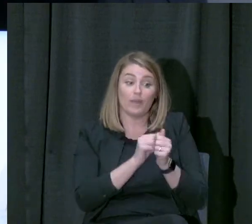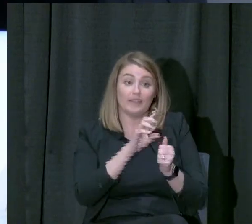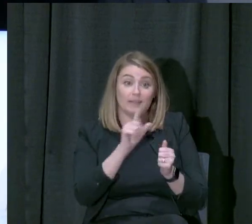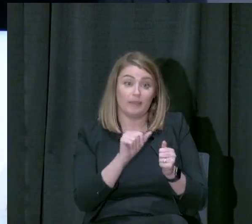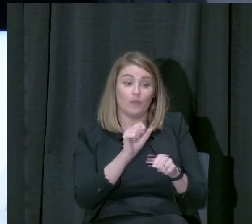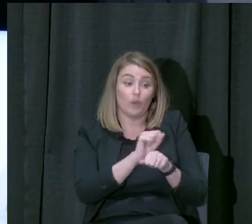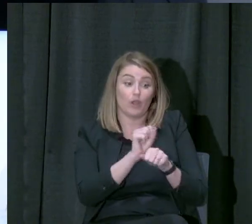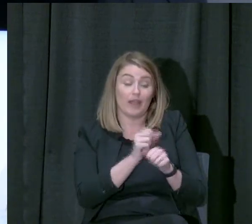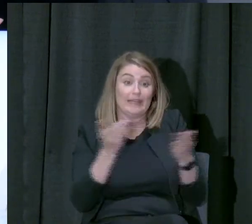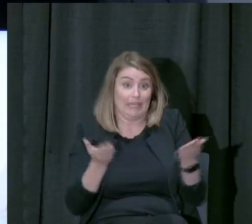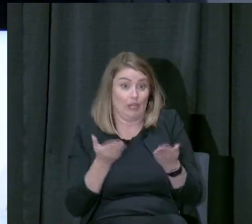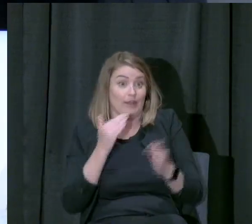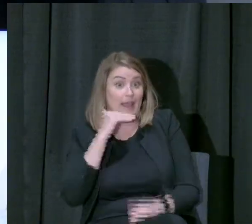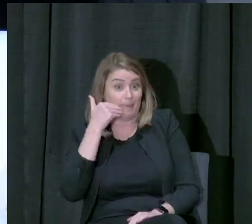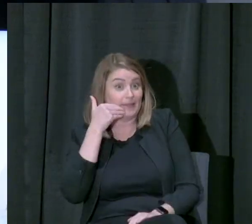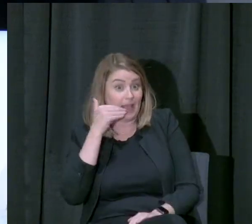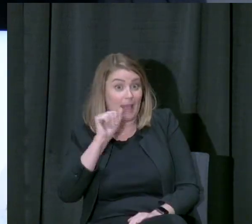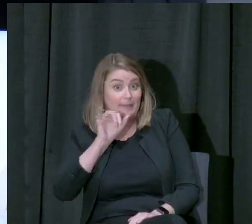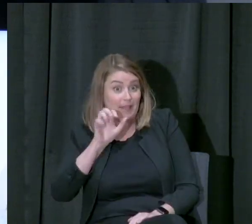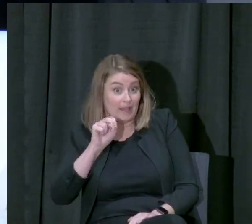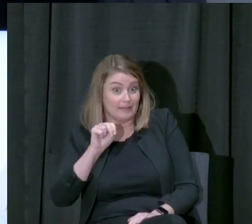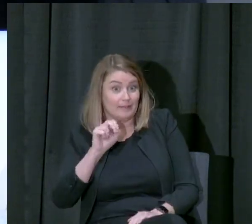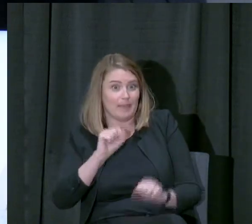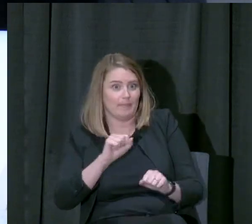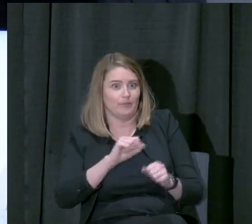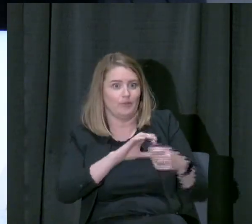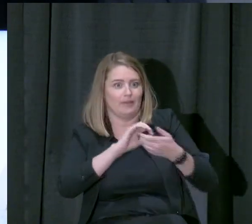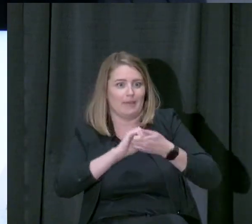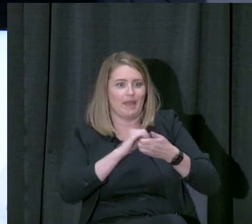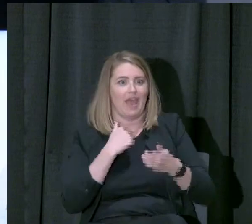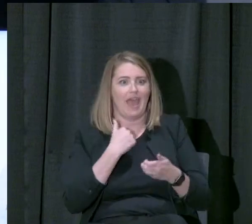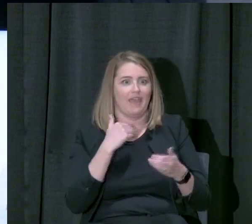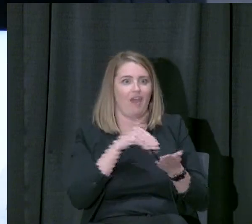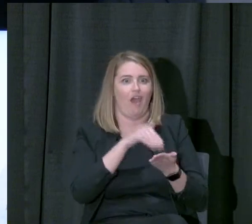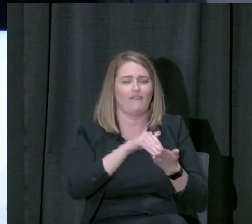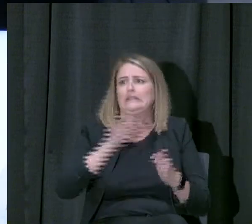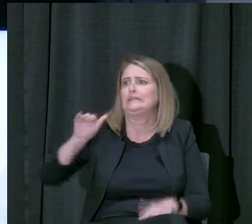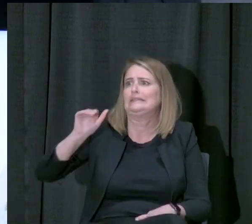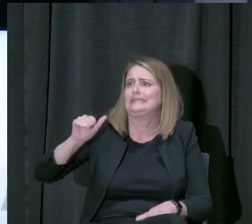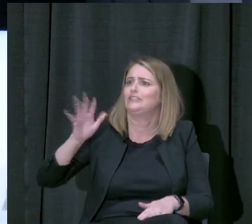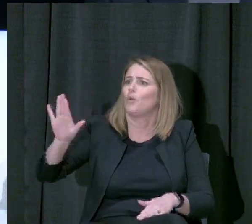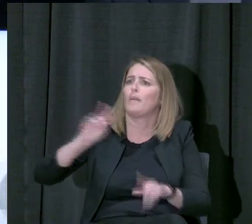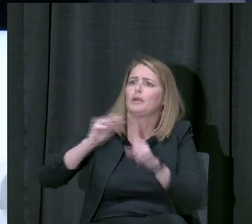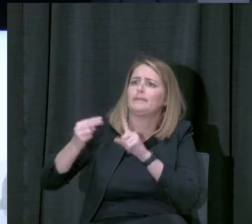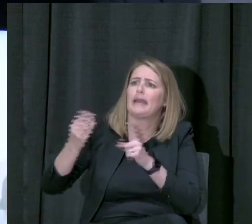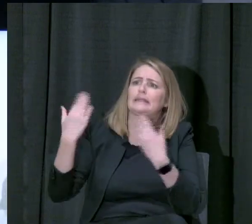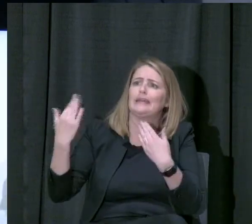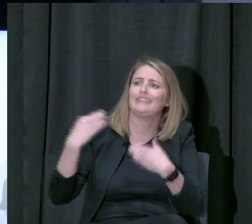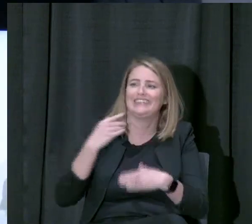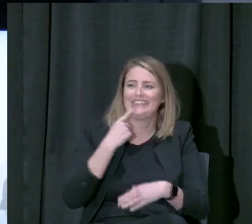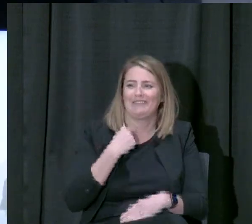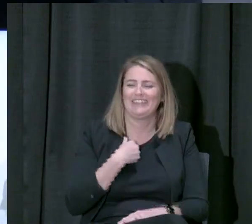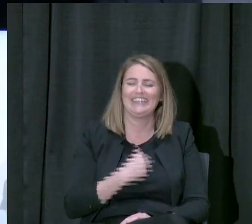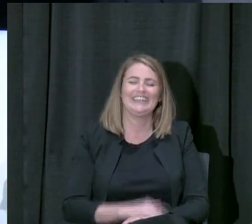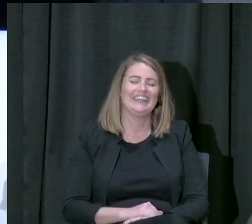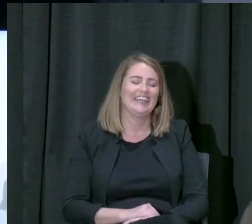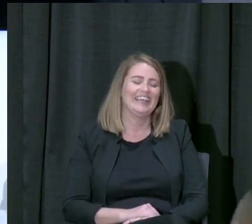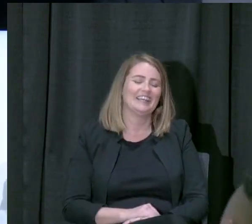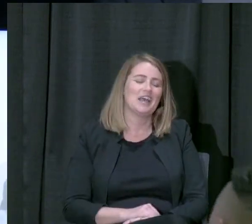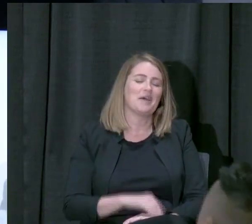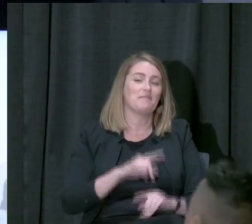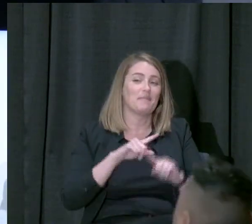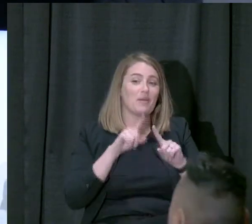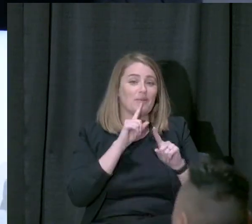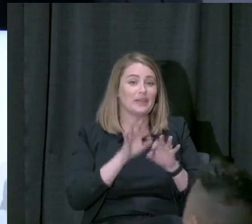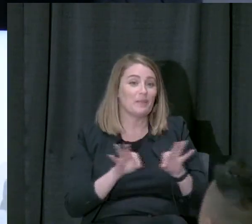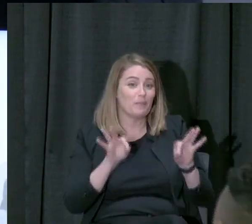at Amazon and being able to collaborate. And I know how often I tap you guys to get your perspective on things. But a really important thing